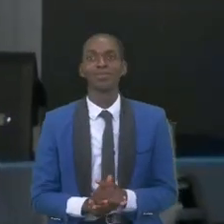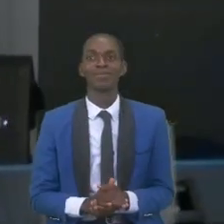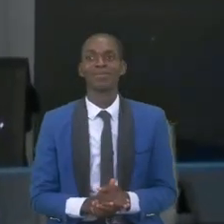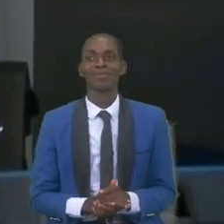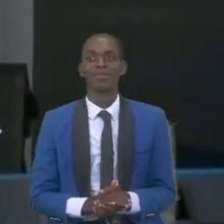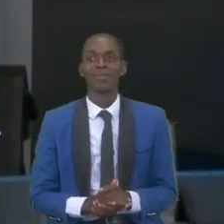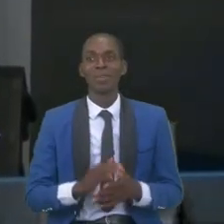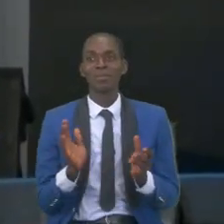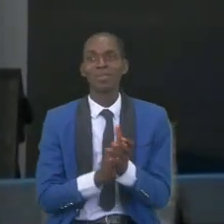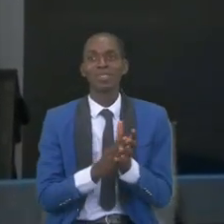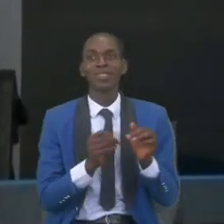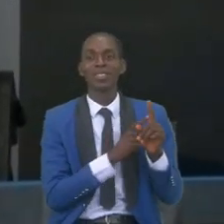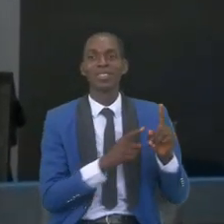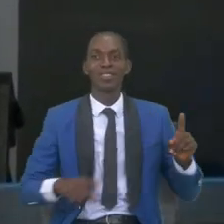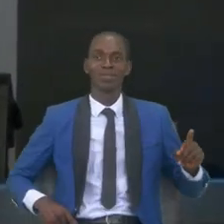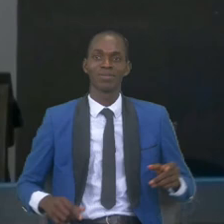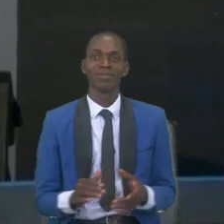Praise the Lord.